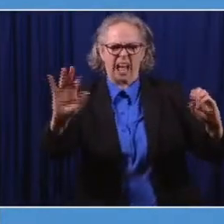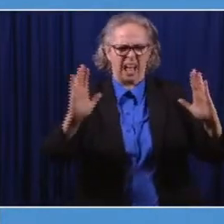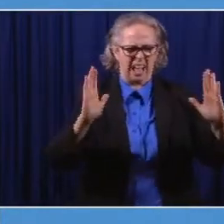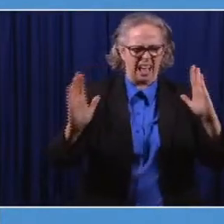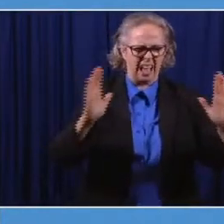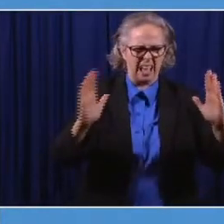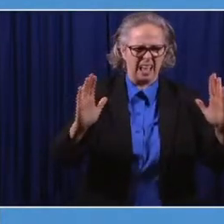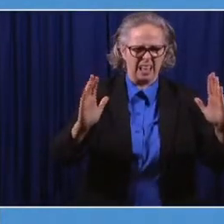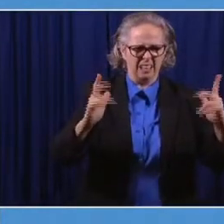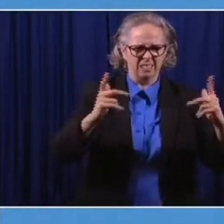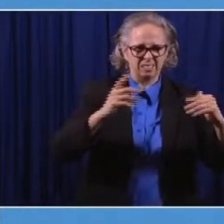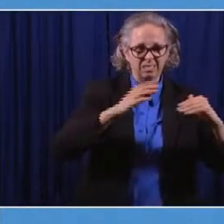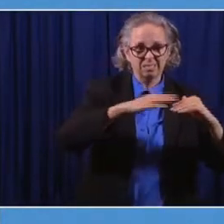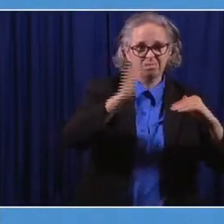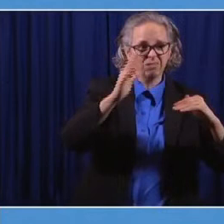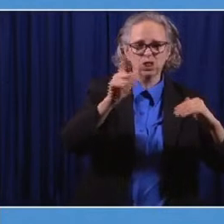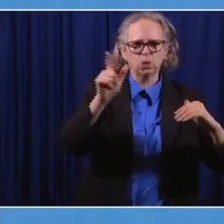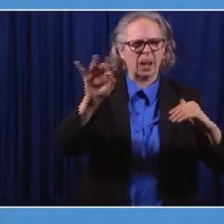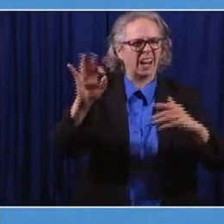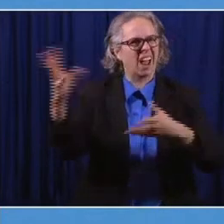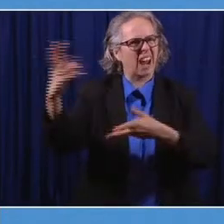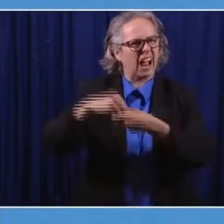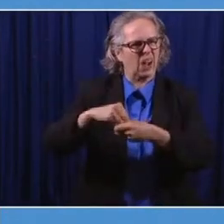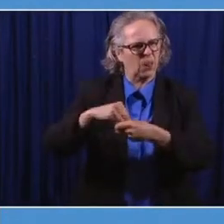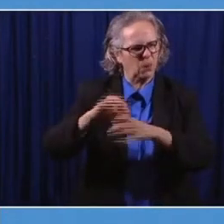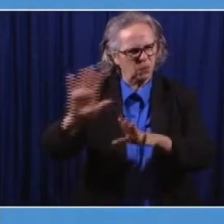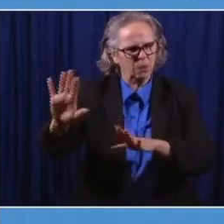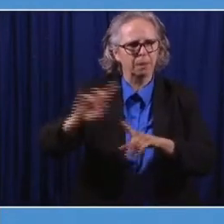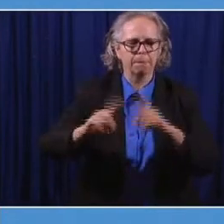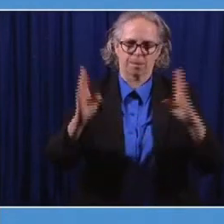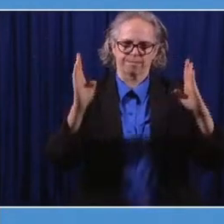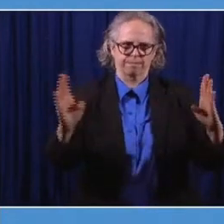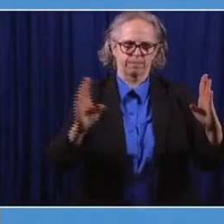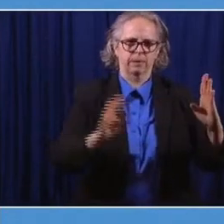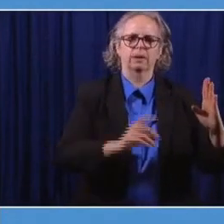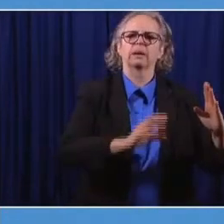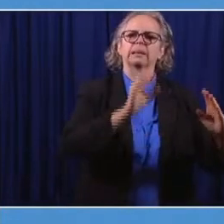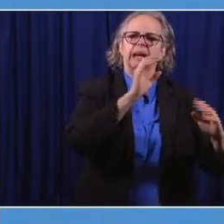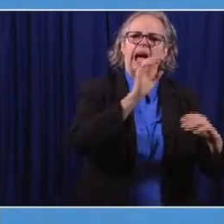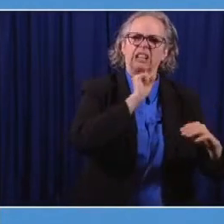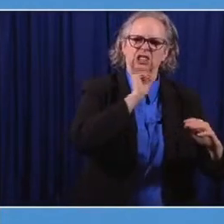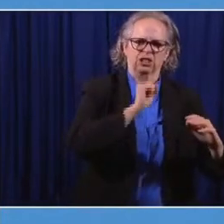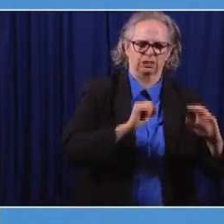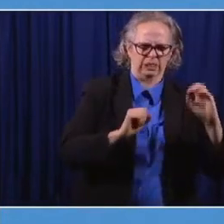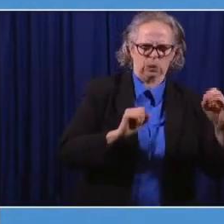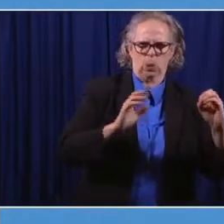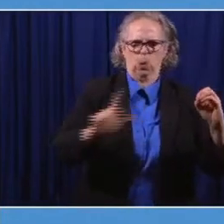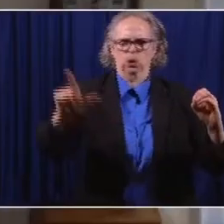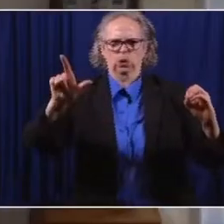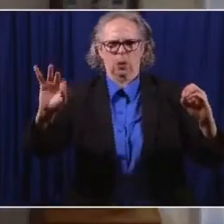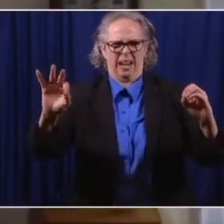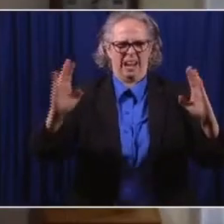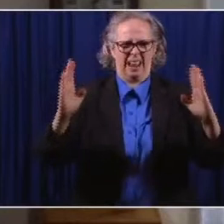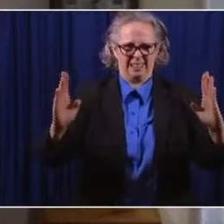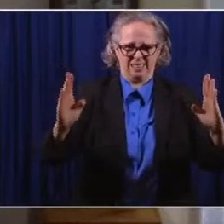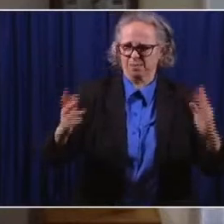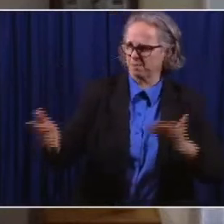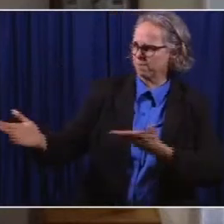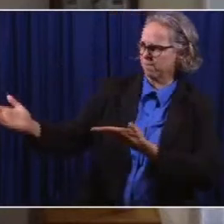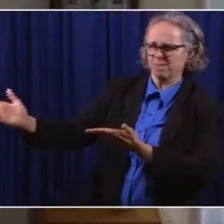0 to 29. And so you start at the bottom with 0 to 4. Next color